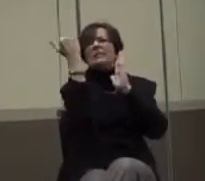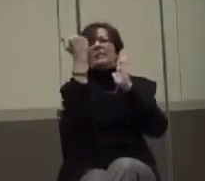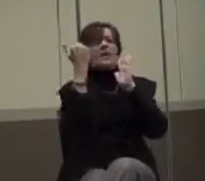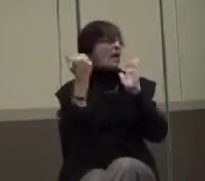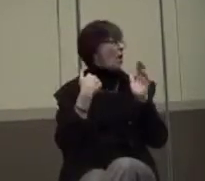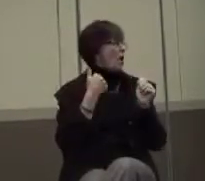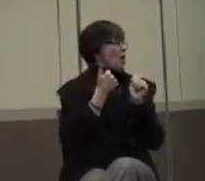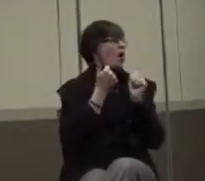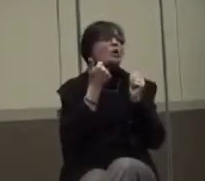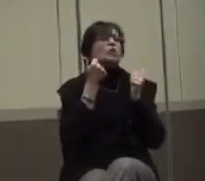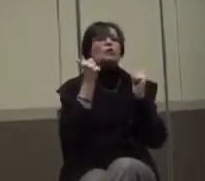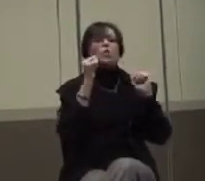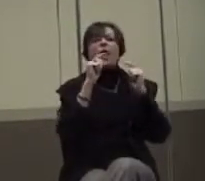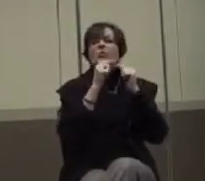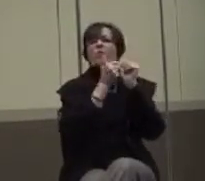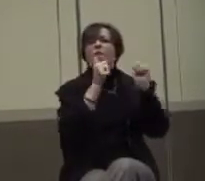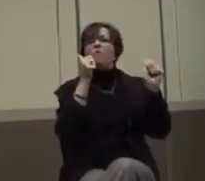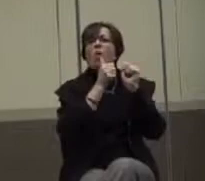that happen.